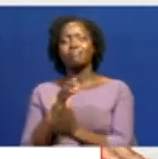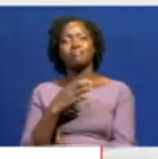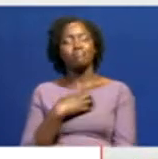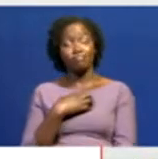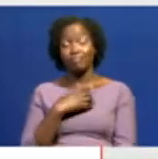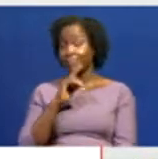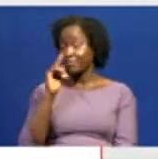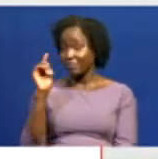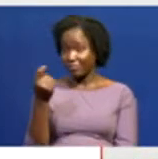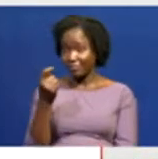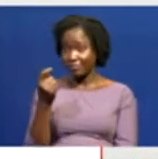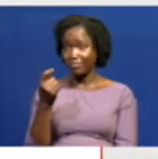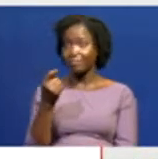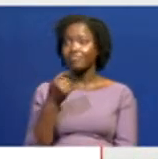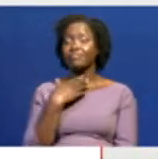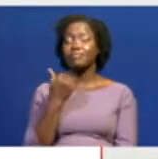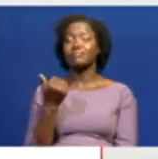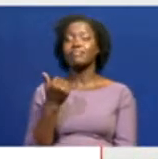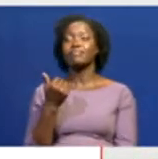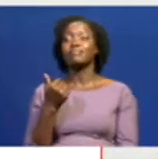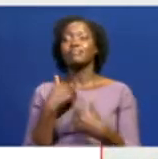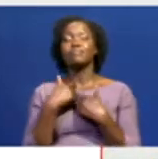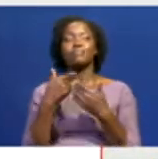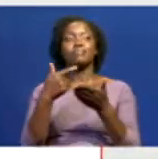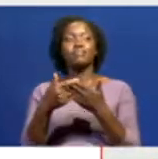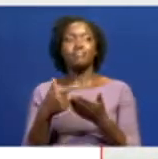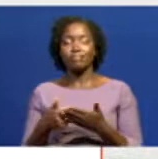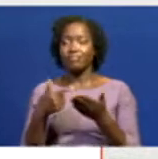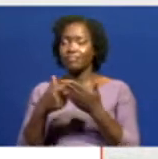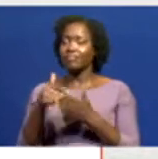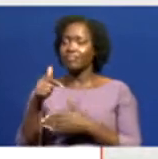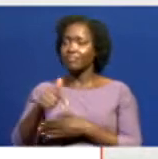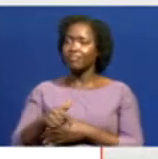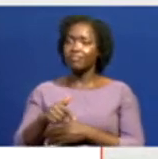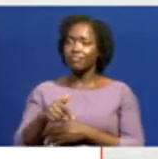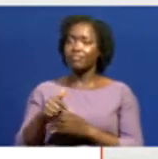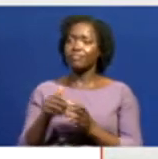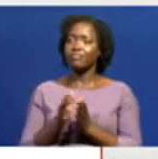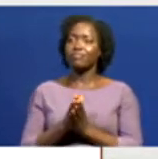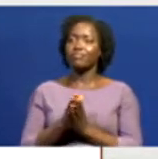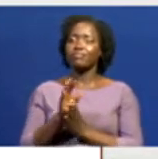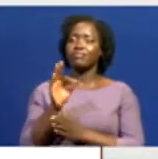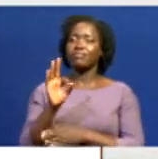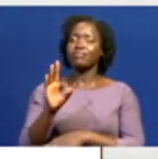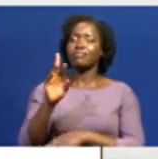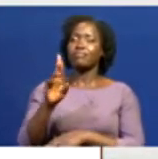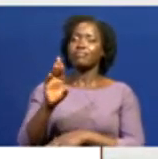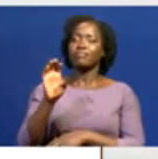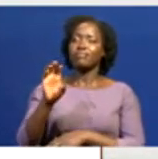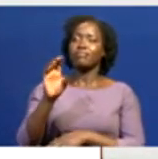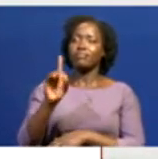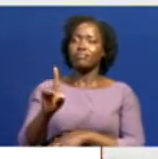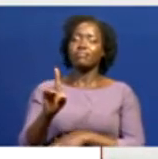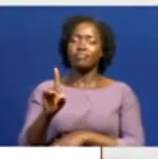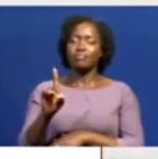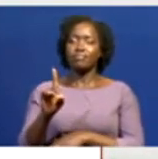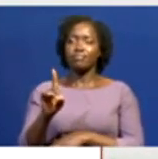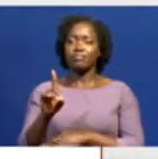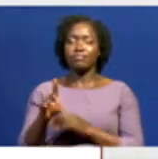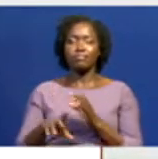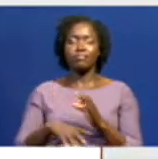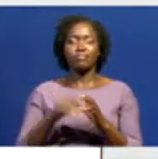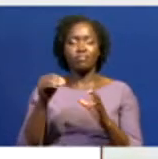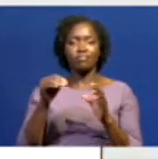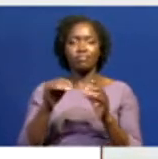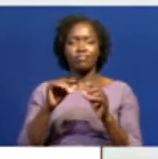in Kenya. And I would like to have that discussion today with Mr. Fred Waswa. You are the founder and